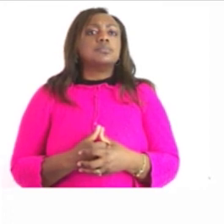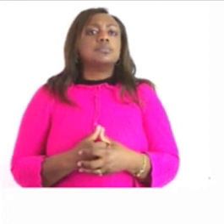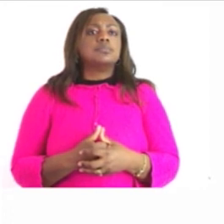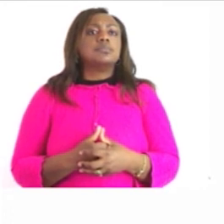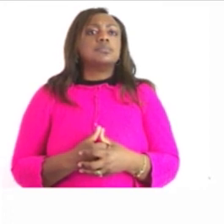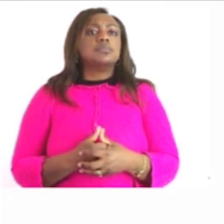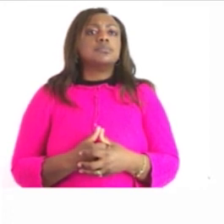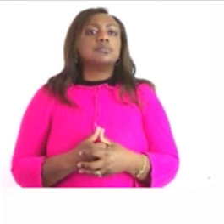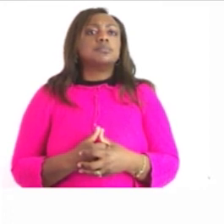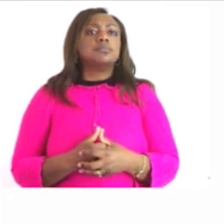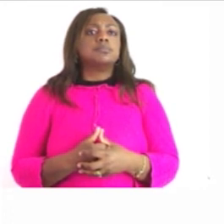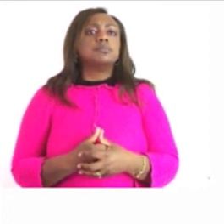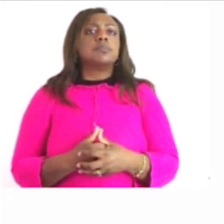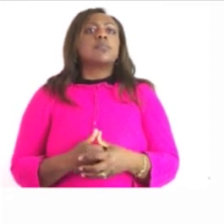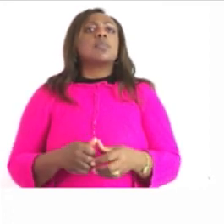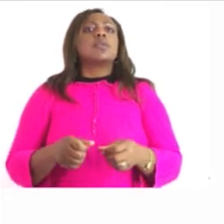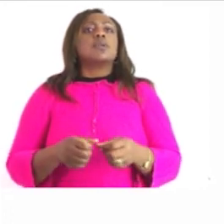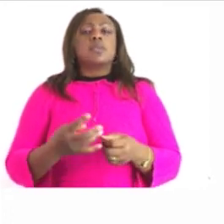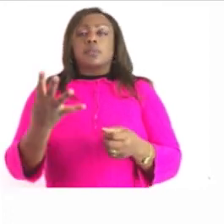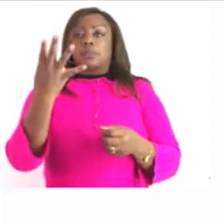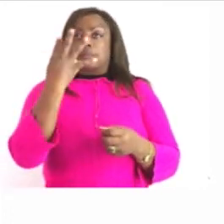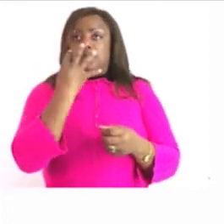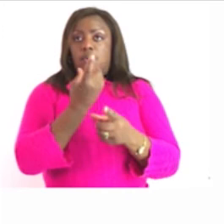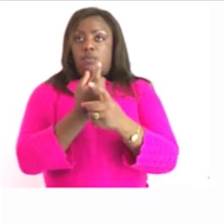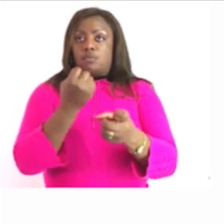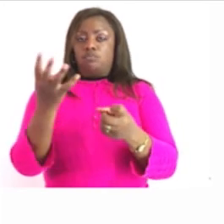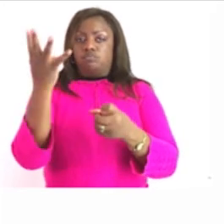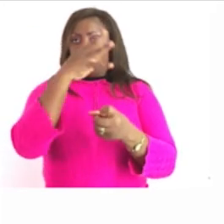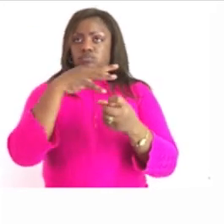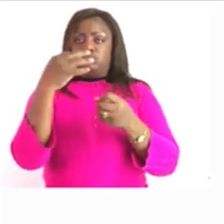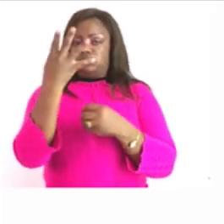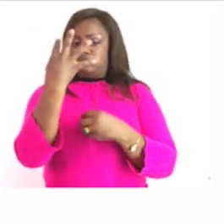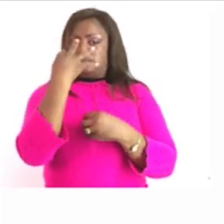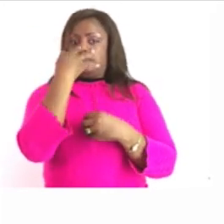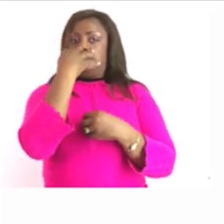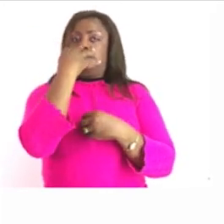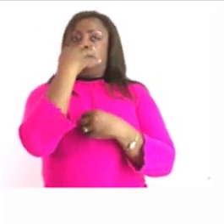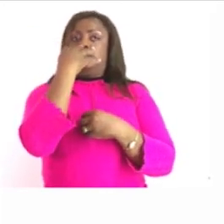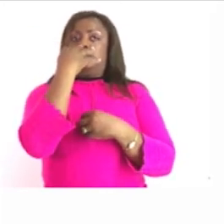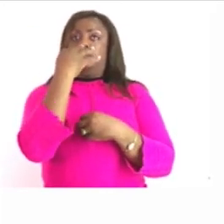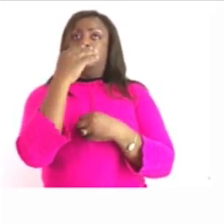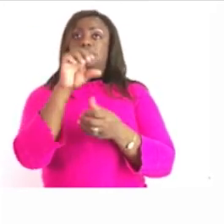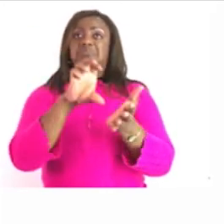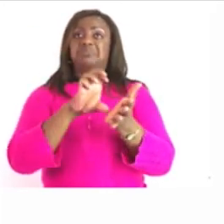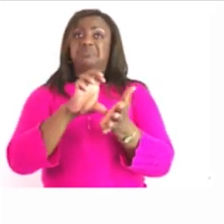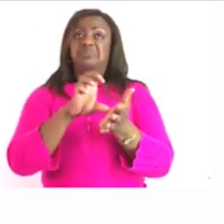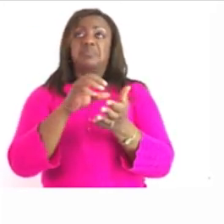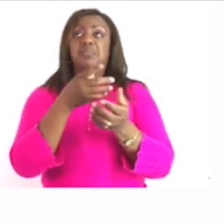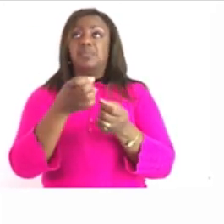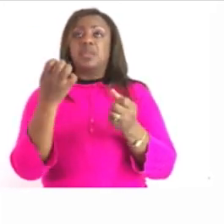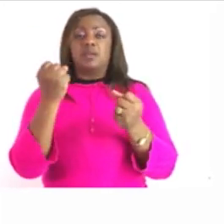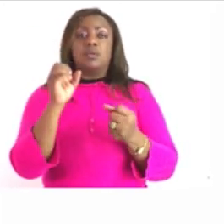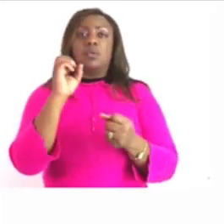We are saying that the air is outside in our environment. That's the air that we need to breathe in, having enough